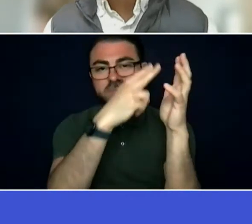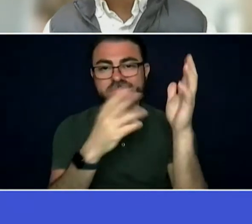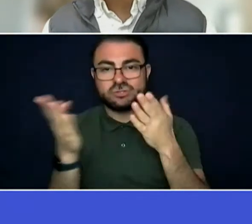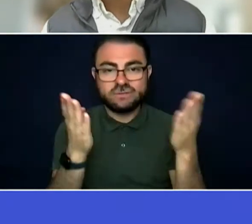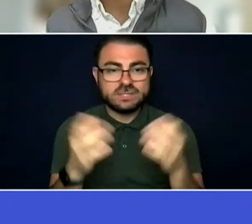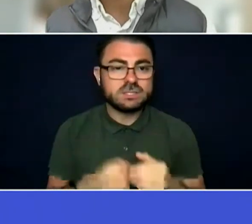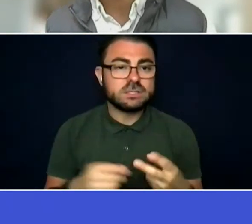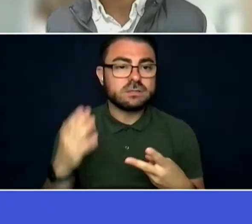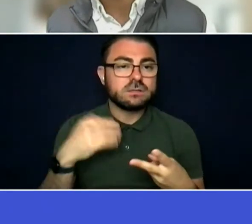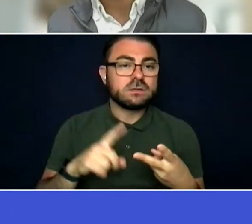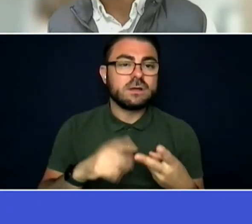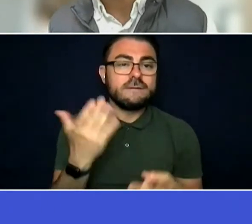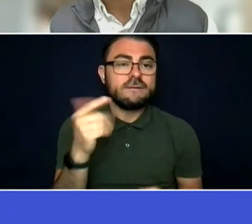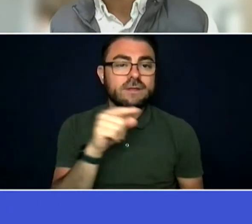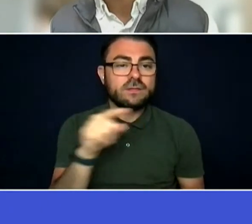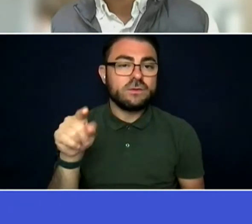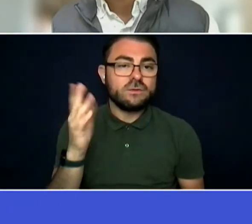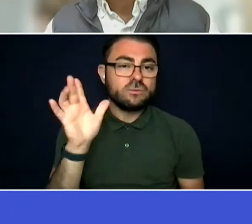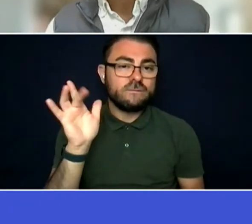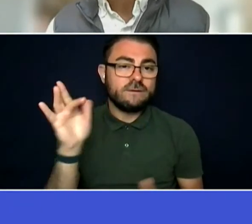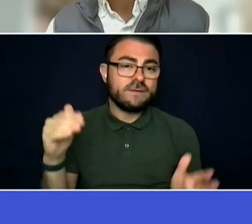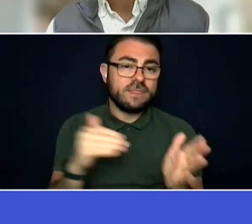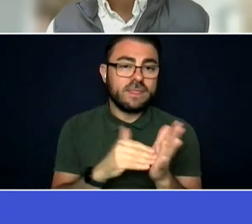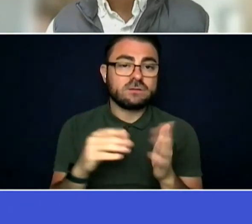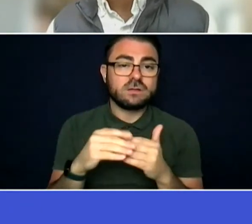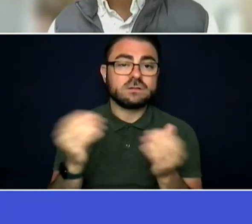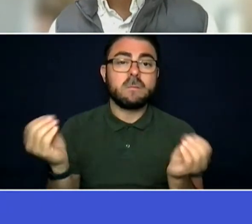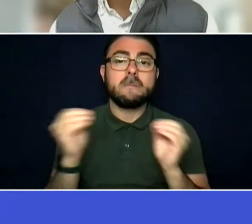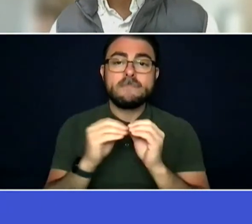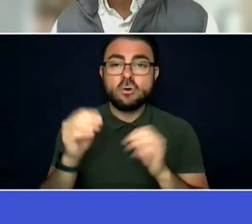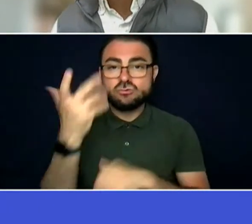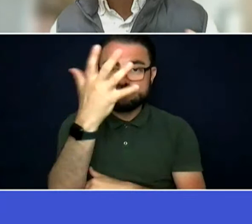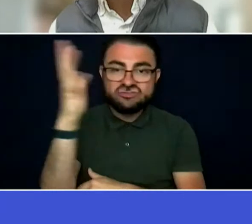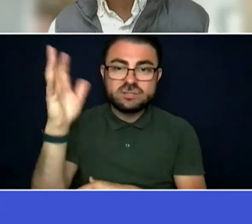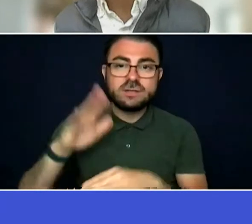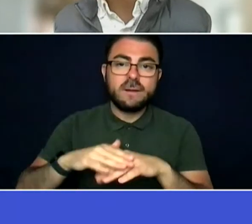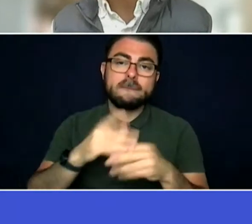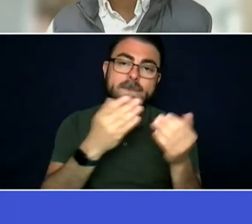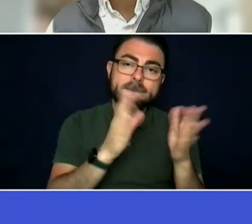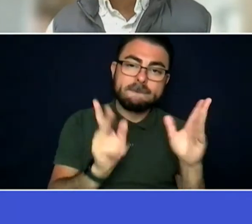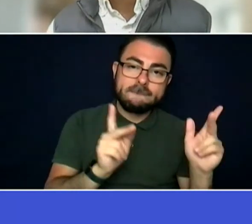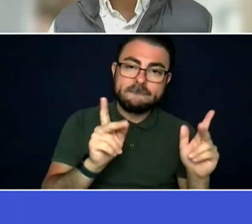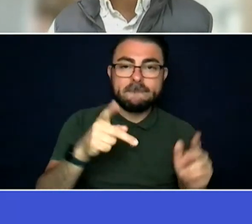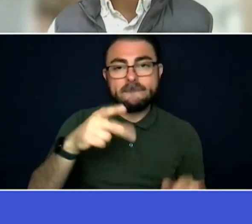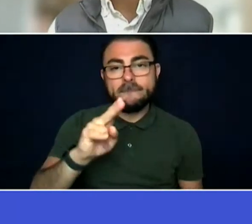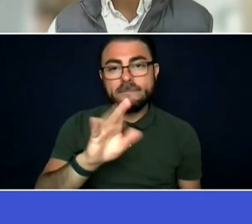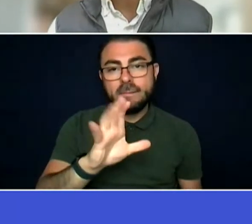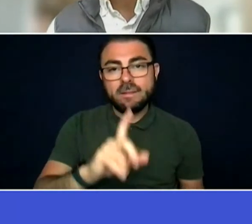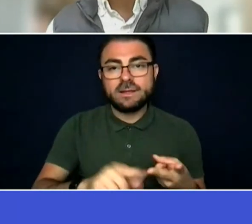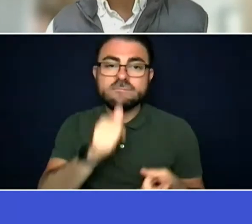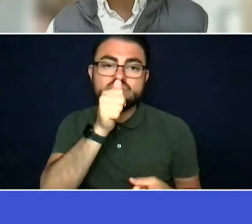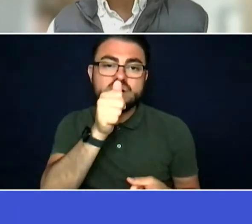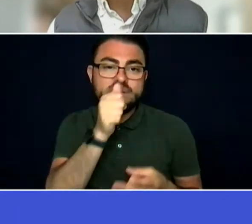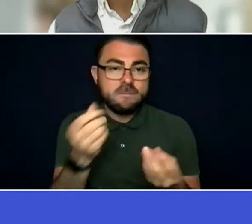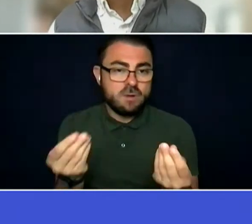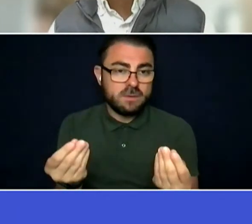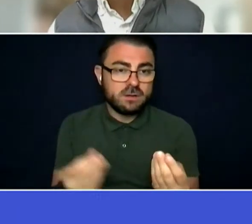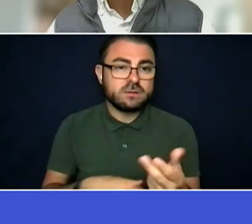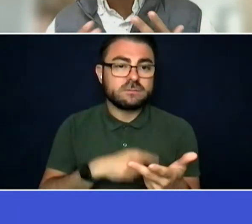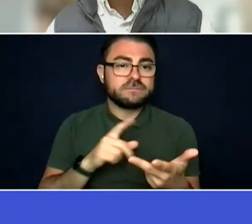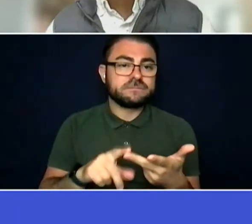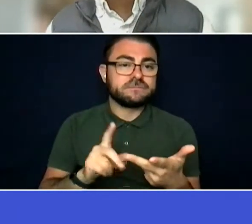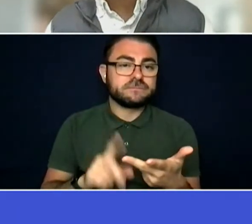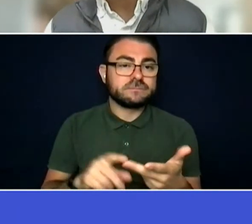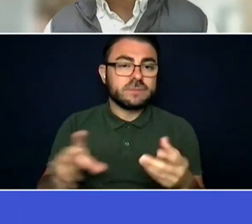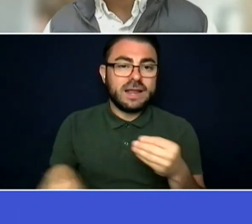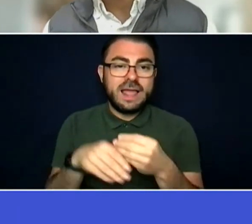15 to 25,000 over the life of the CIP. And we expect to plant substantial street trees along 82nd Avenue